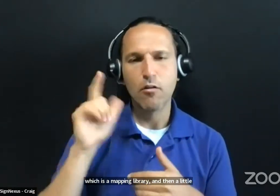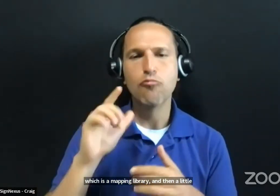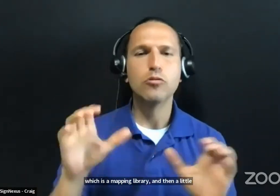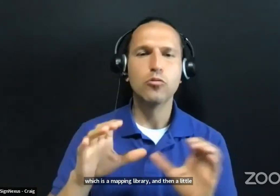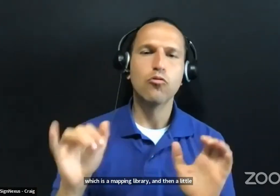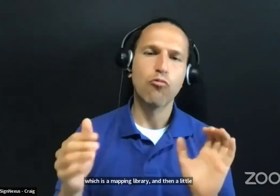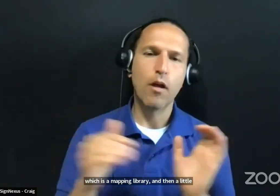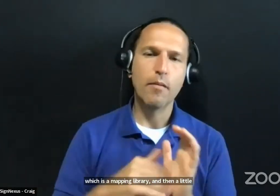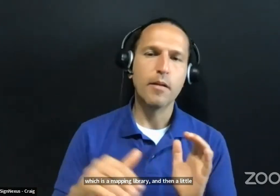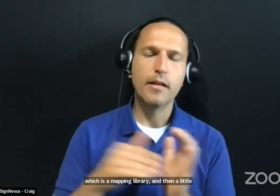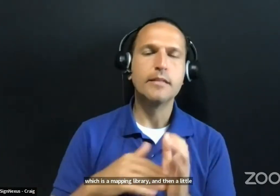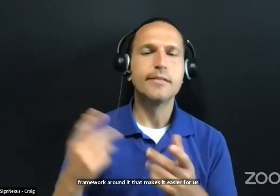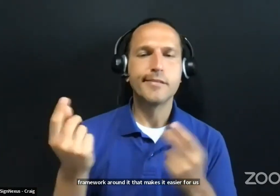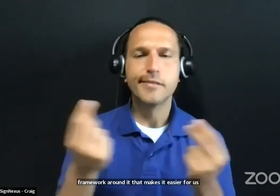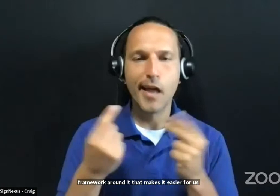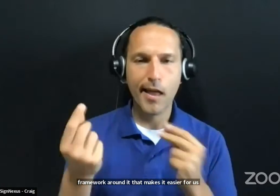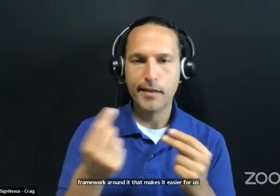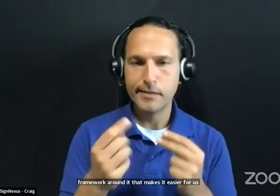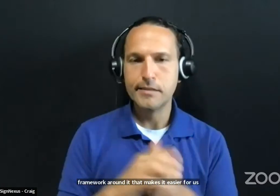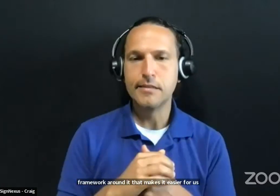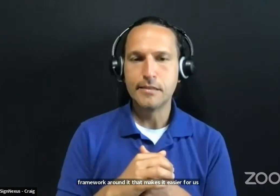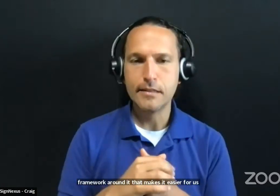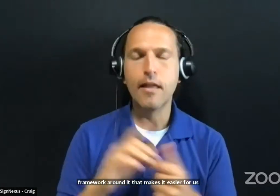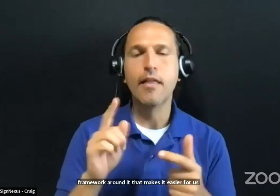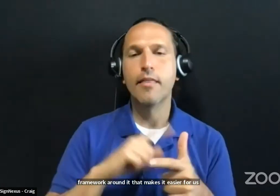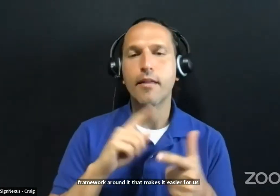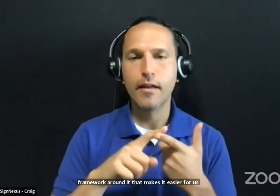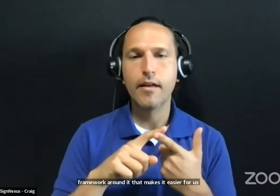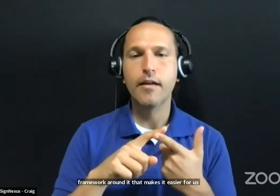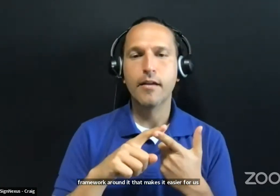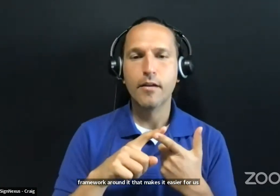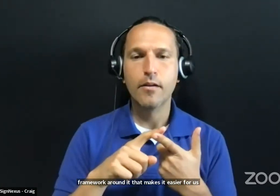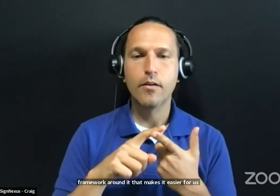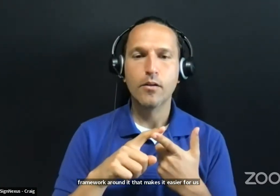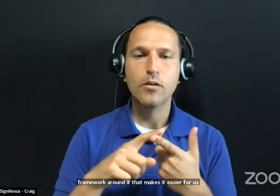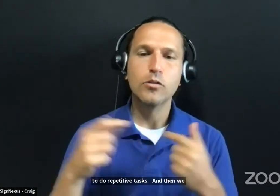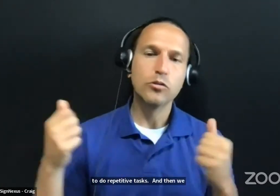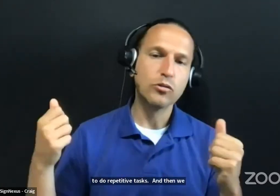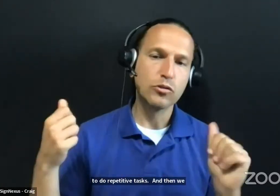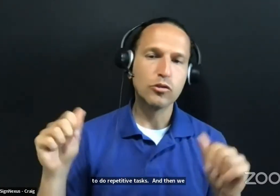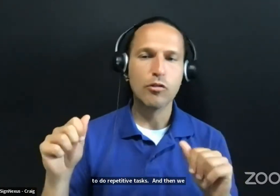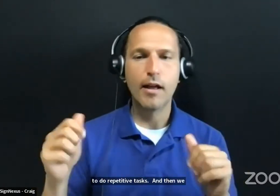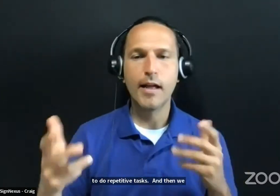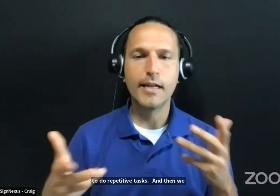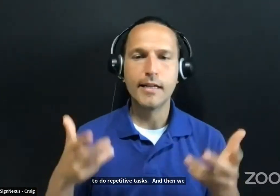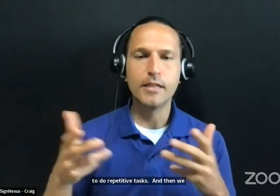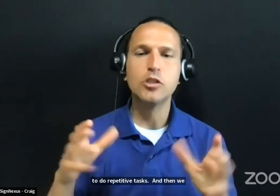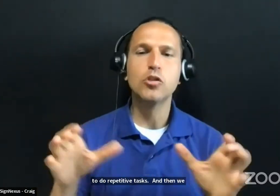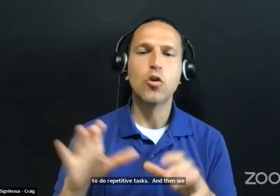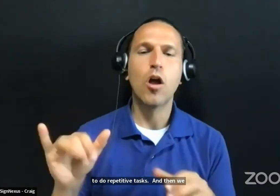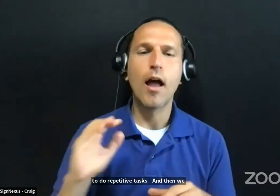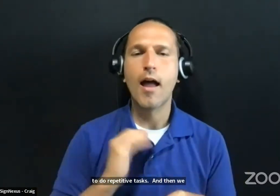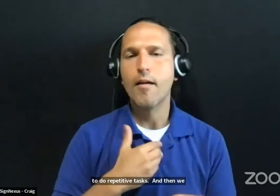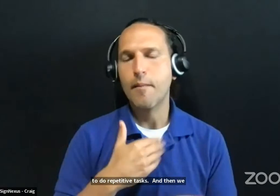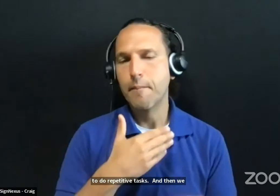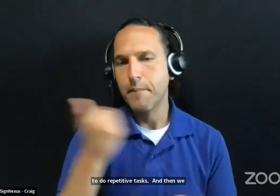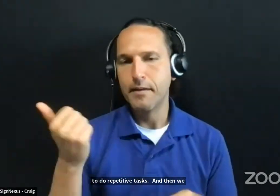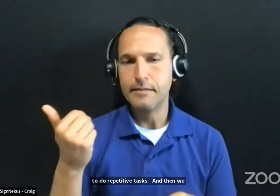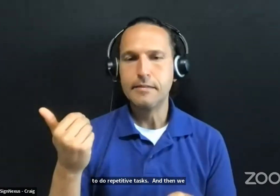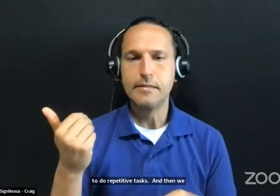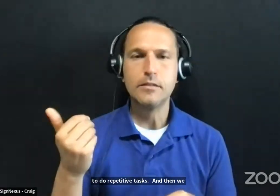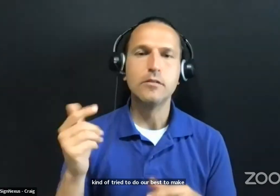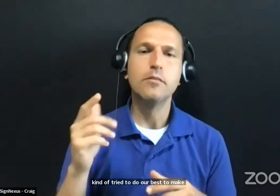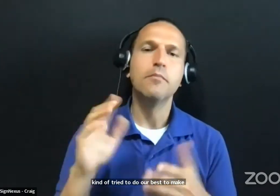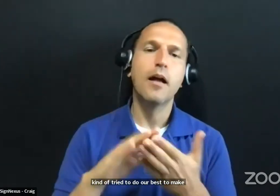repetitive tasks. And then we kind of tried to do our best to make it